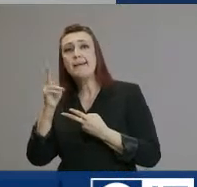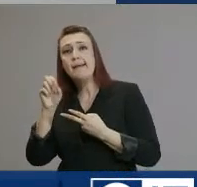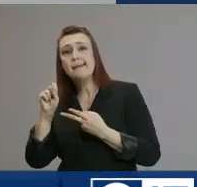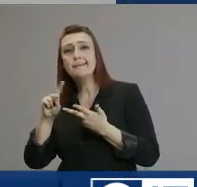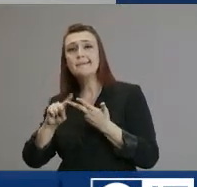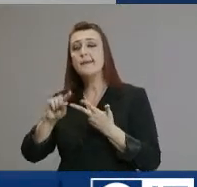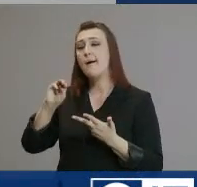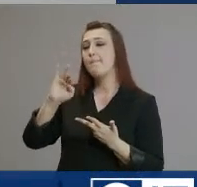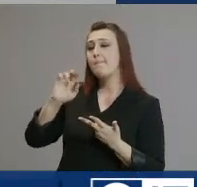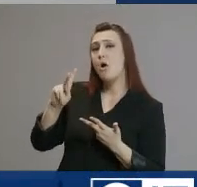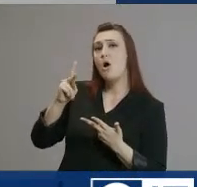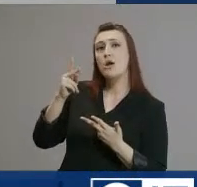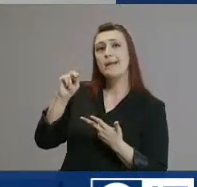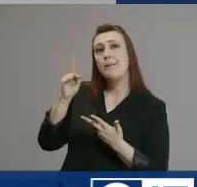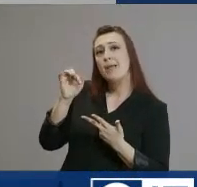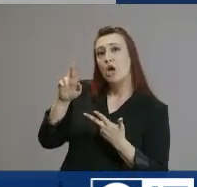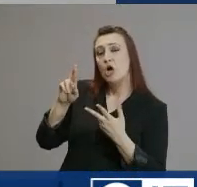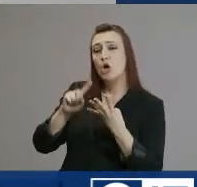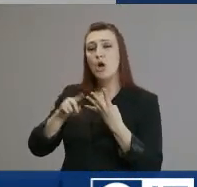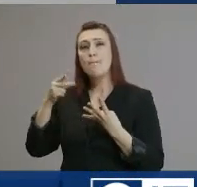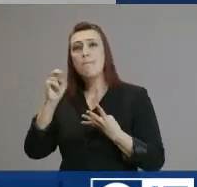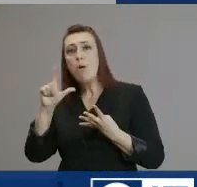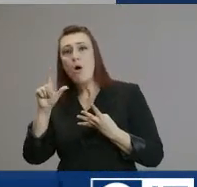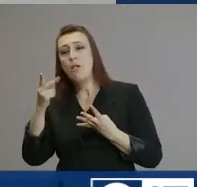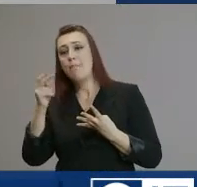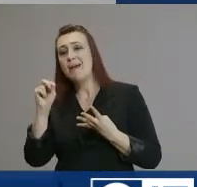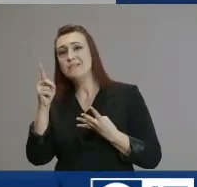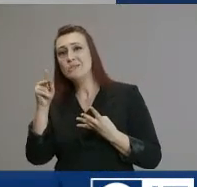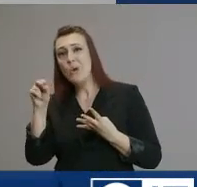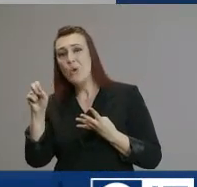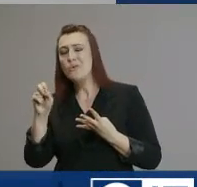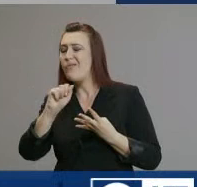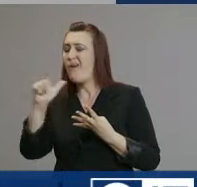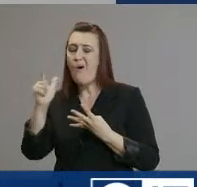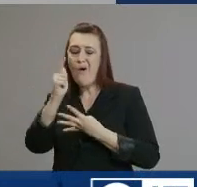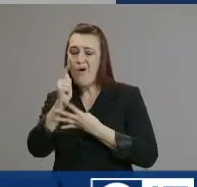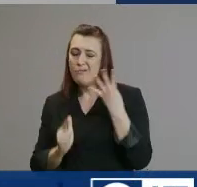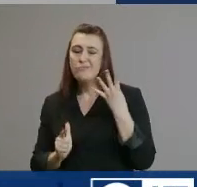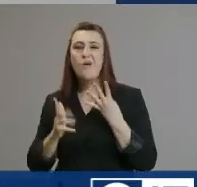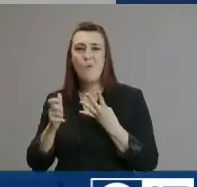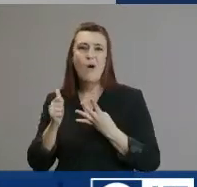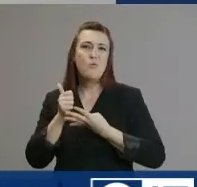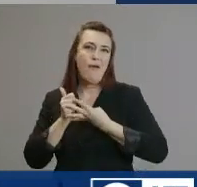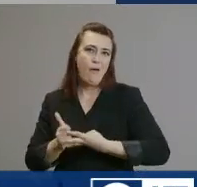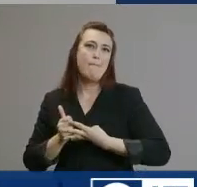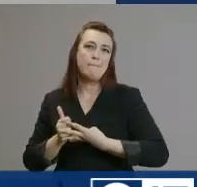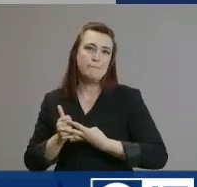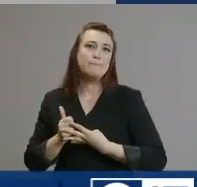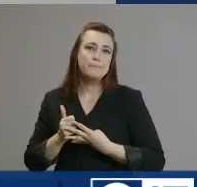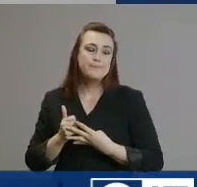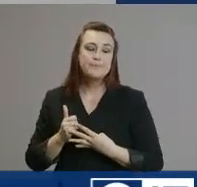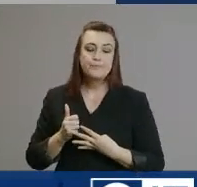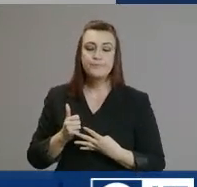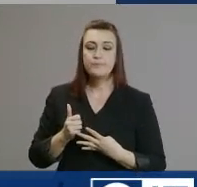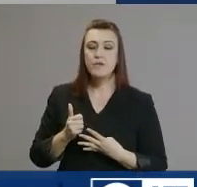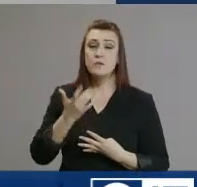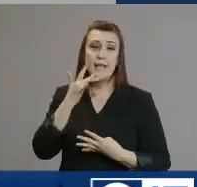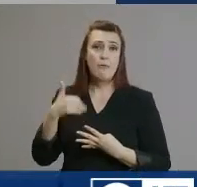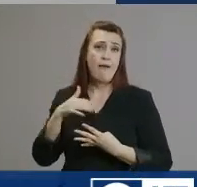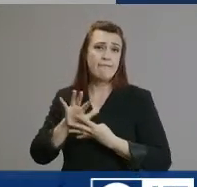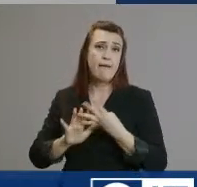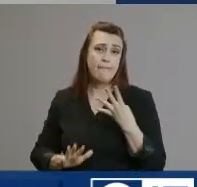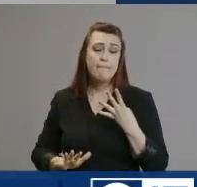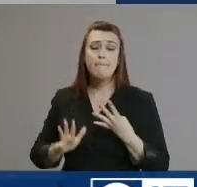Penzone that all want to help on this front and these issues. And I want to say to the men and women in